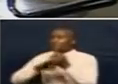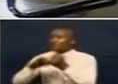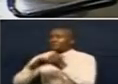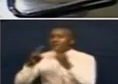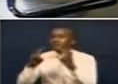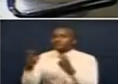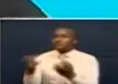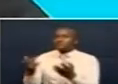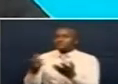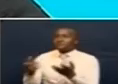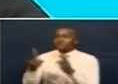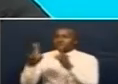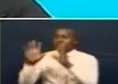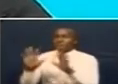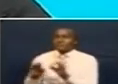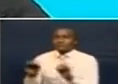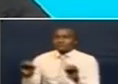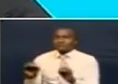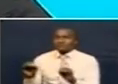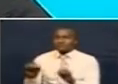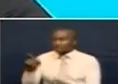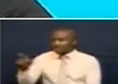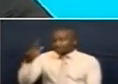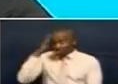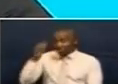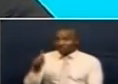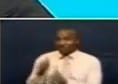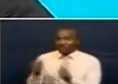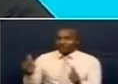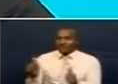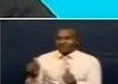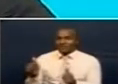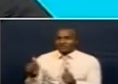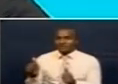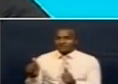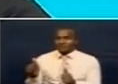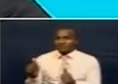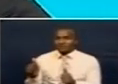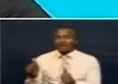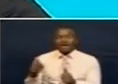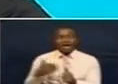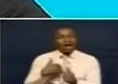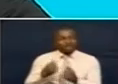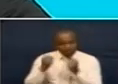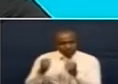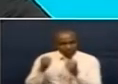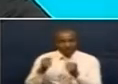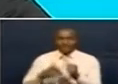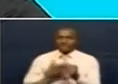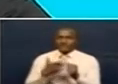Marital issues really are not an issue here. And Savula knows that there's a very strong feeling